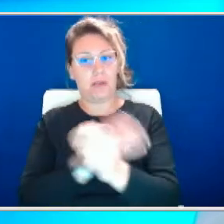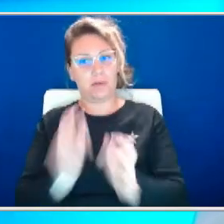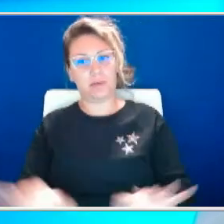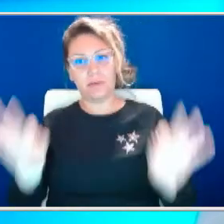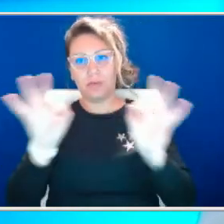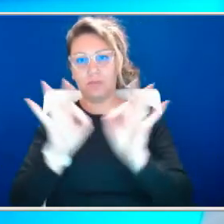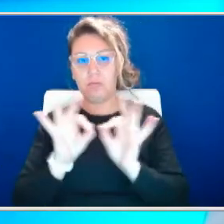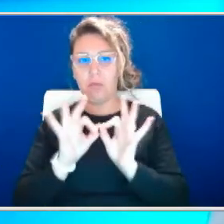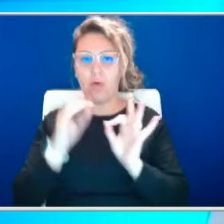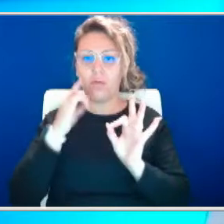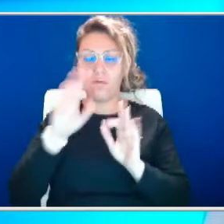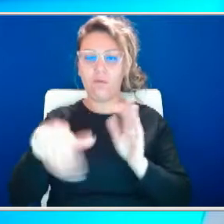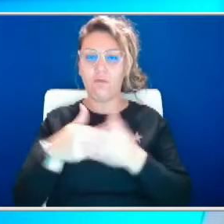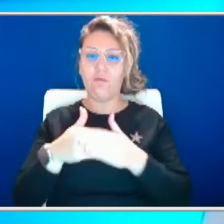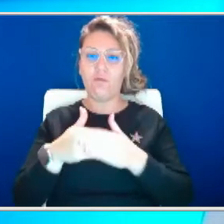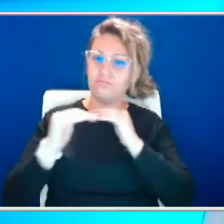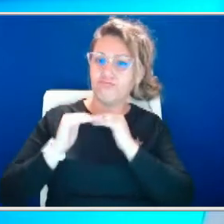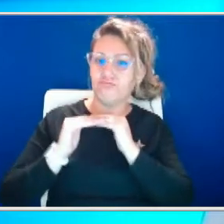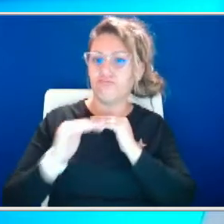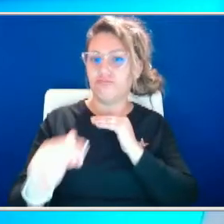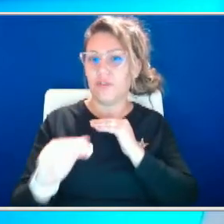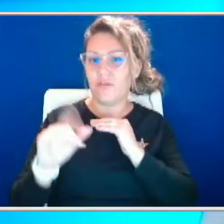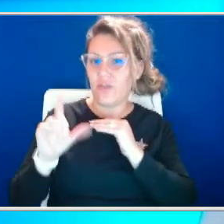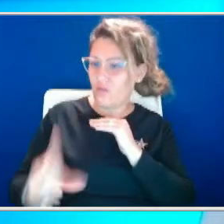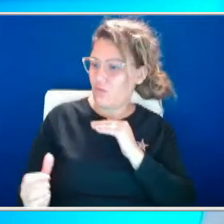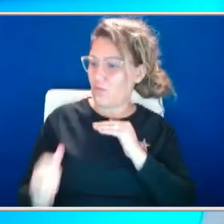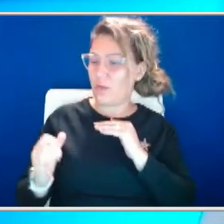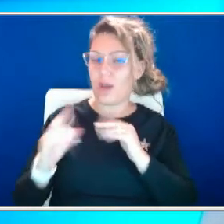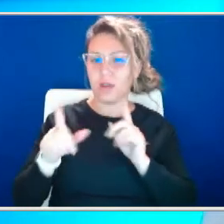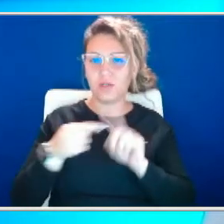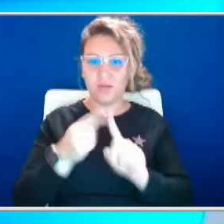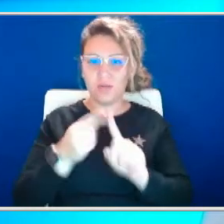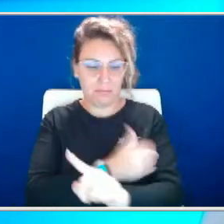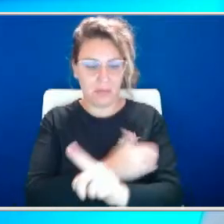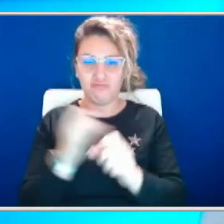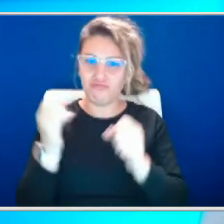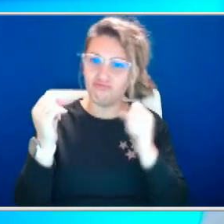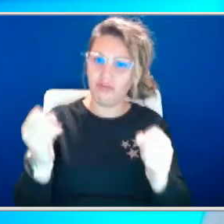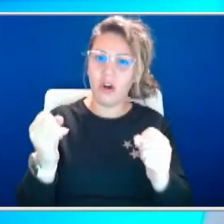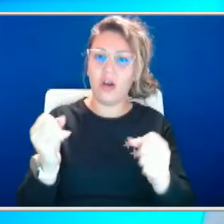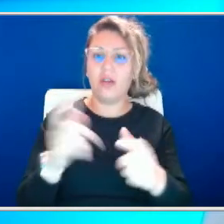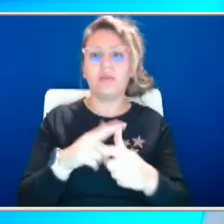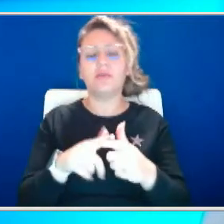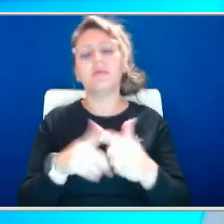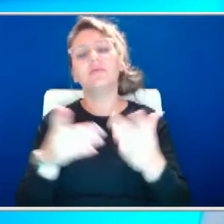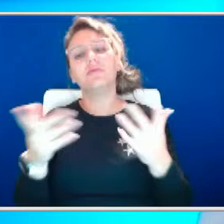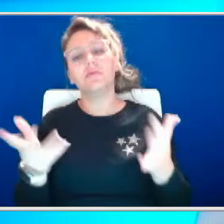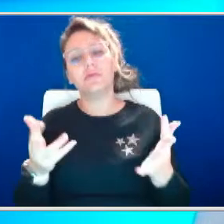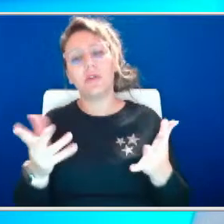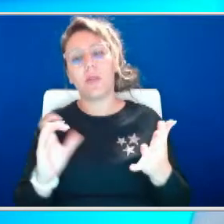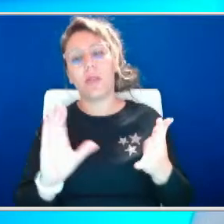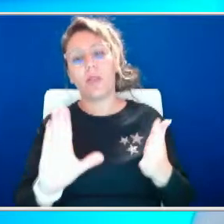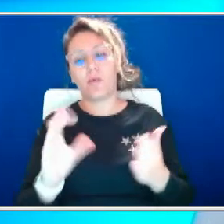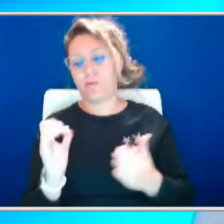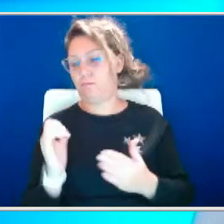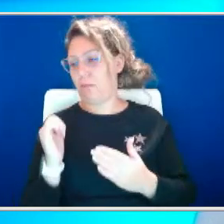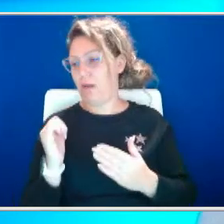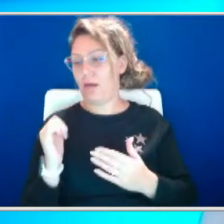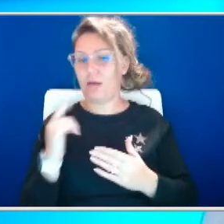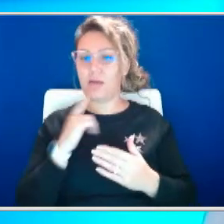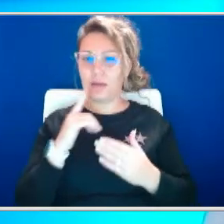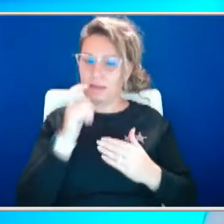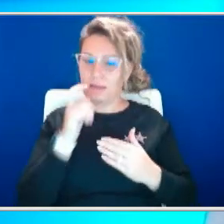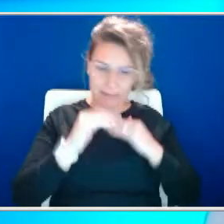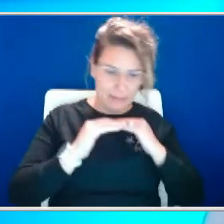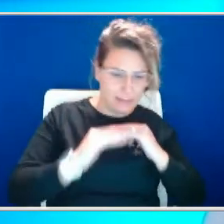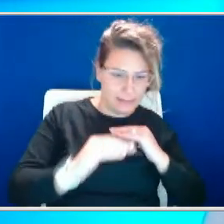overall stability of the lower back. So once that muscle is strong enough, their back goes from an unstable area where they're causing a